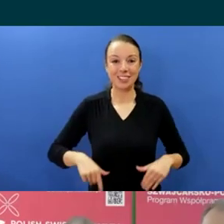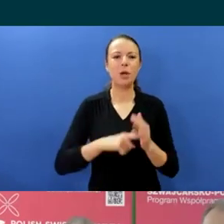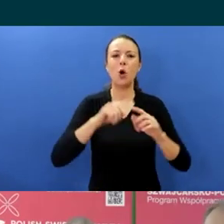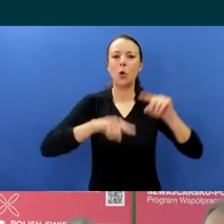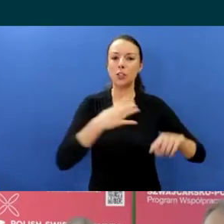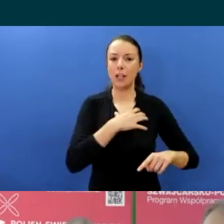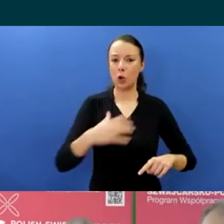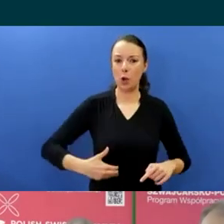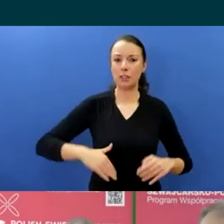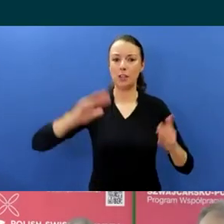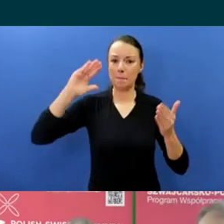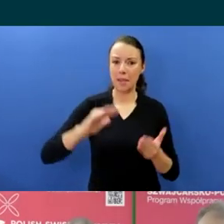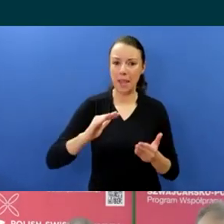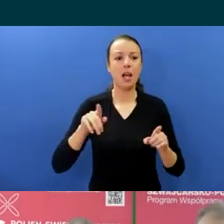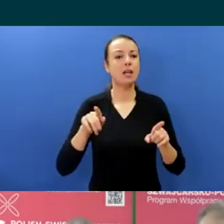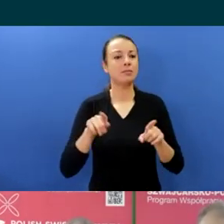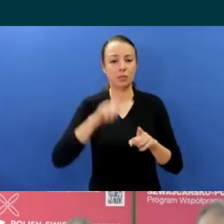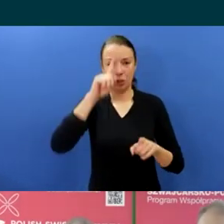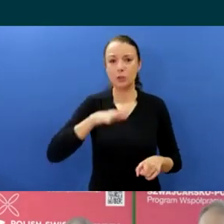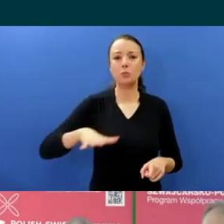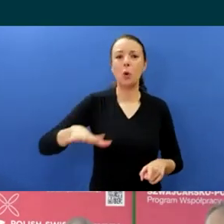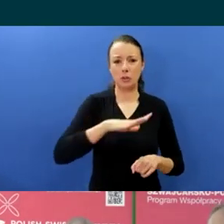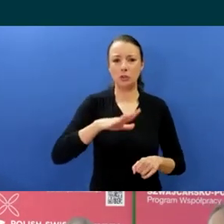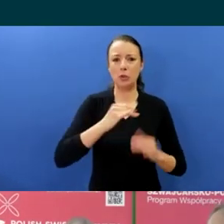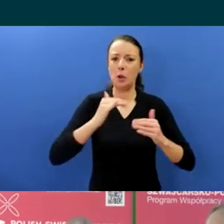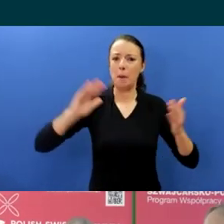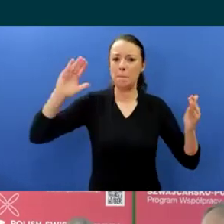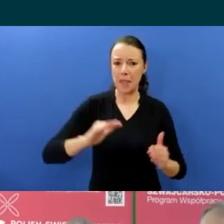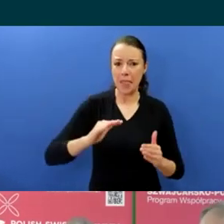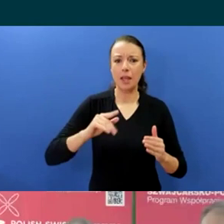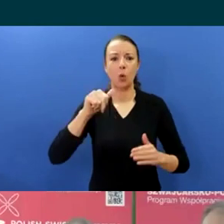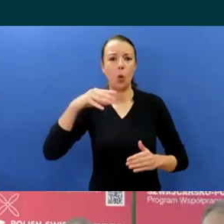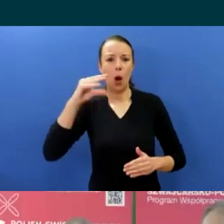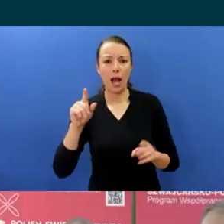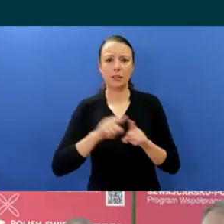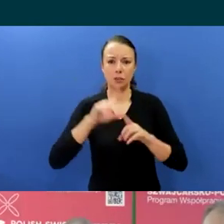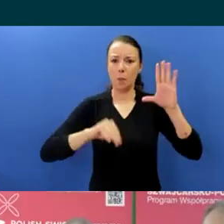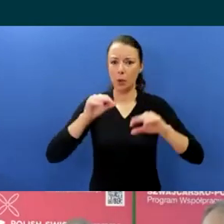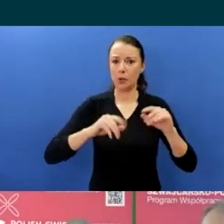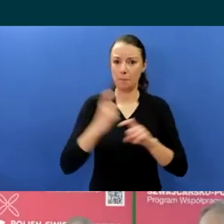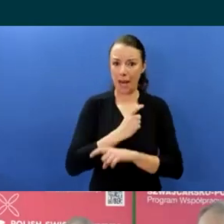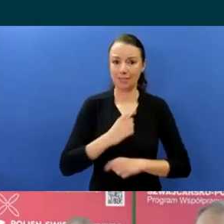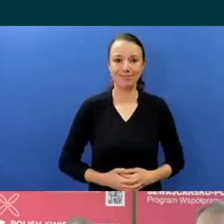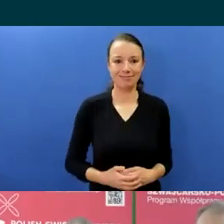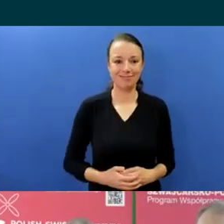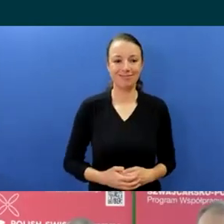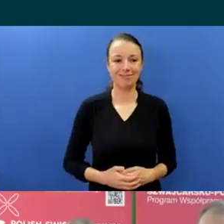predefined support for the towns in effective use of the Polish-Swiss collaboration program.